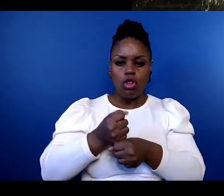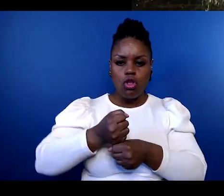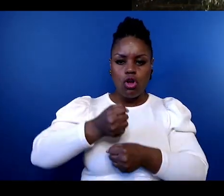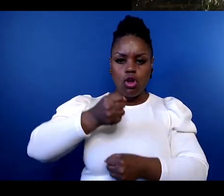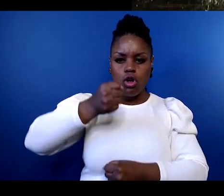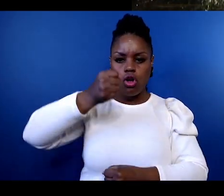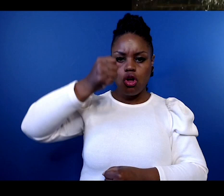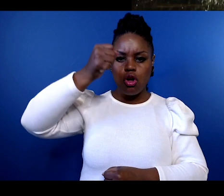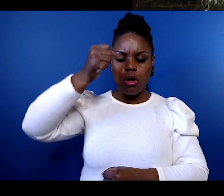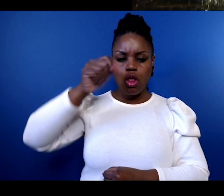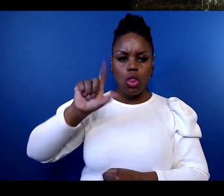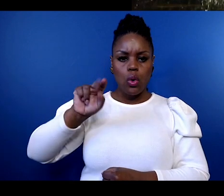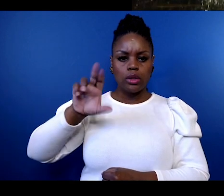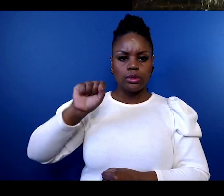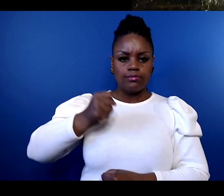into prayer over the heart.